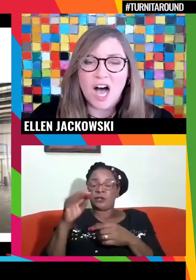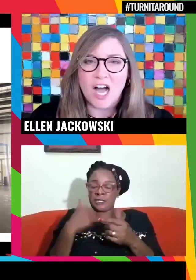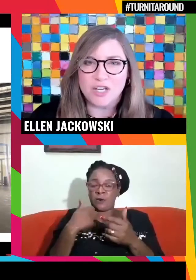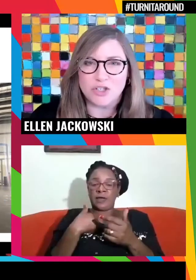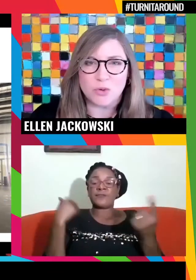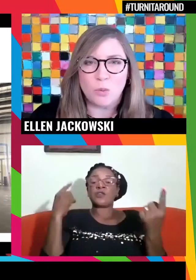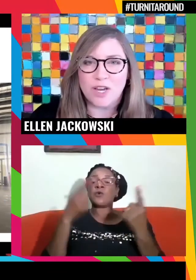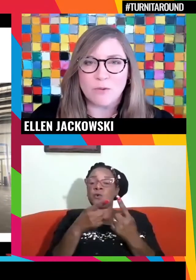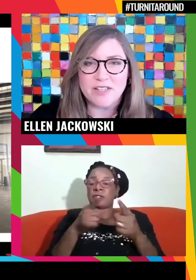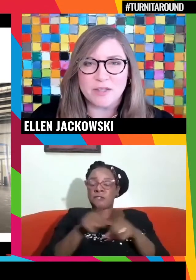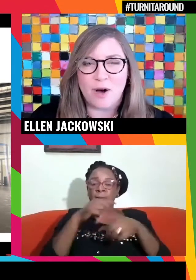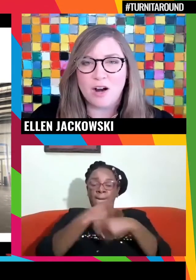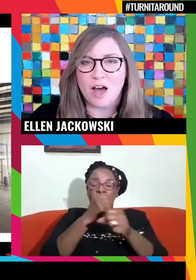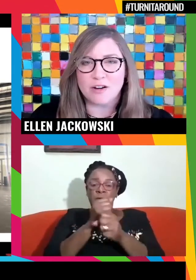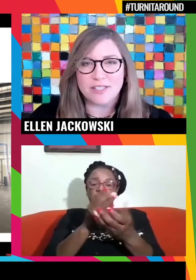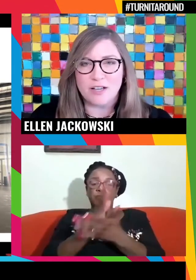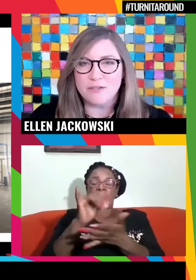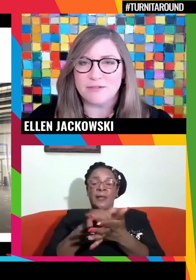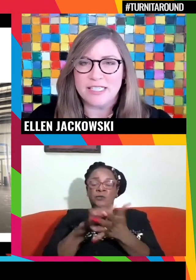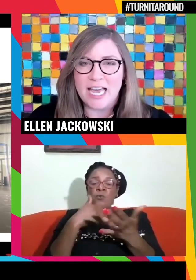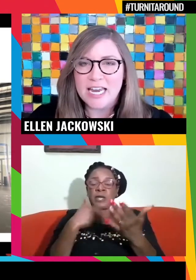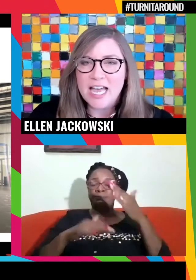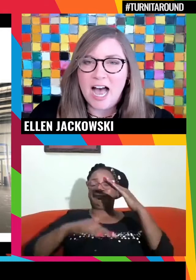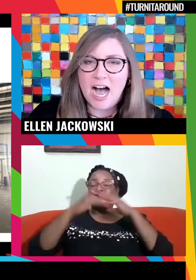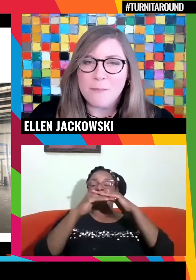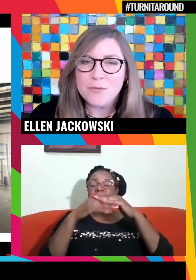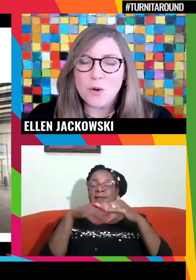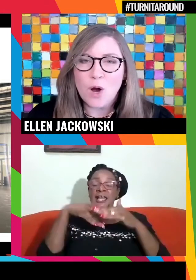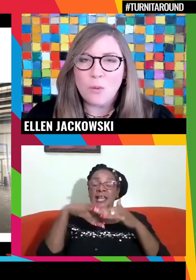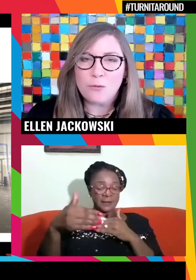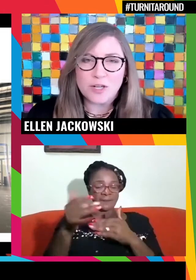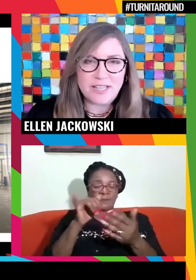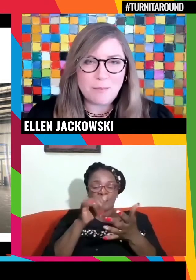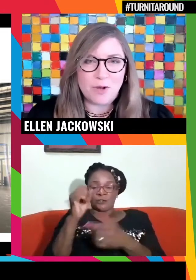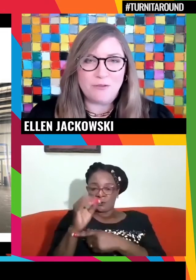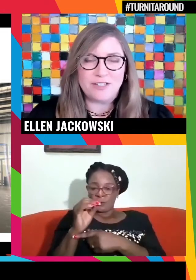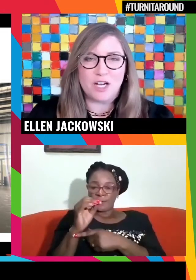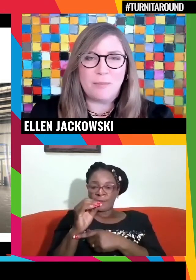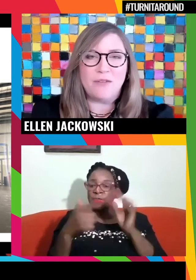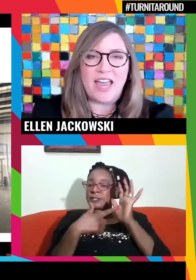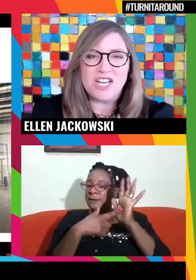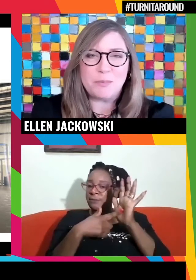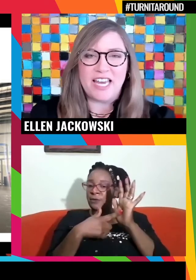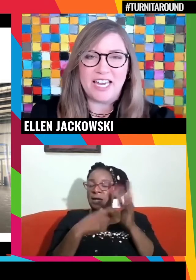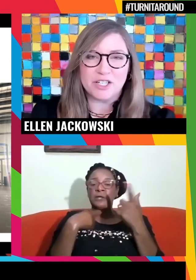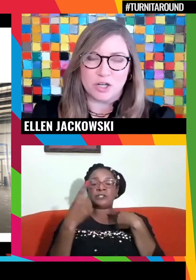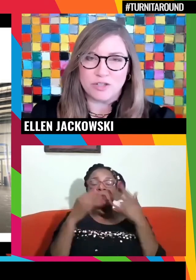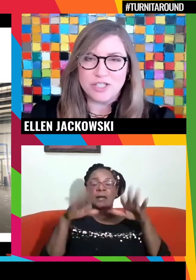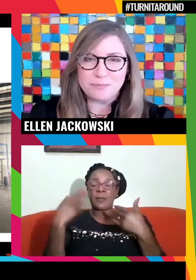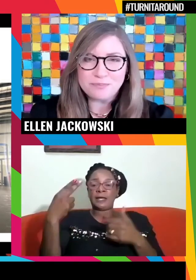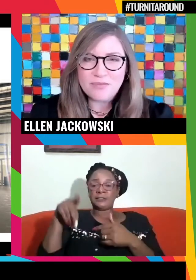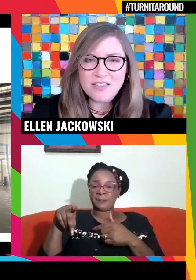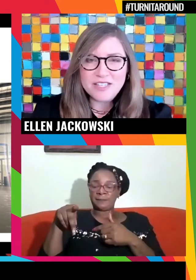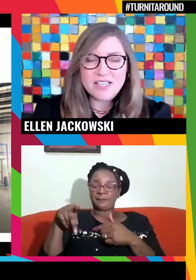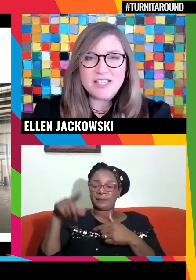goals ensure that we are raising the bar on ourselves every day. So for example, if I talk about the HP Ink